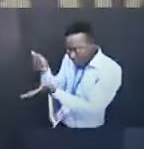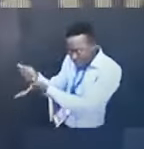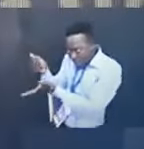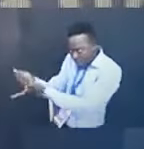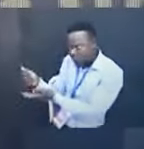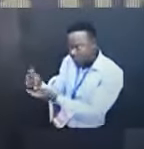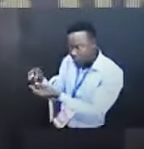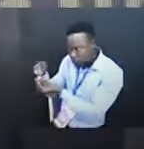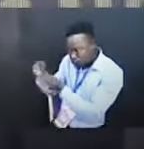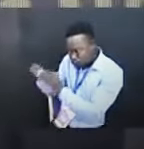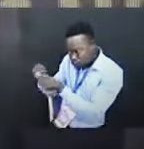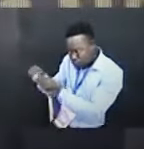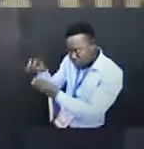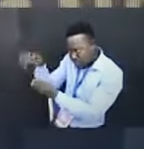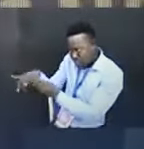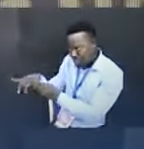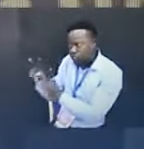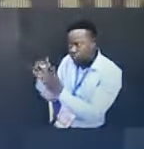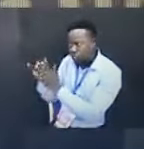future, we may win it.